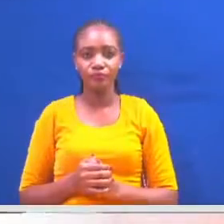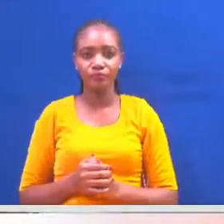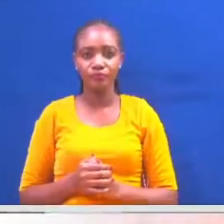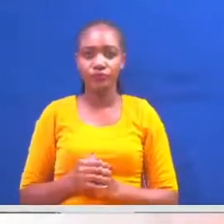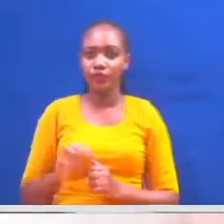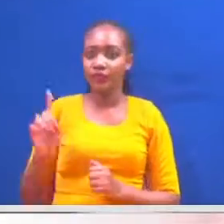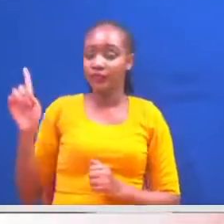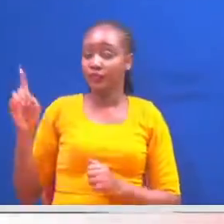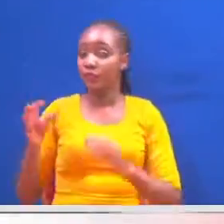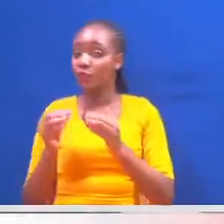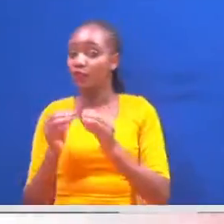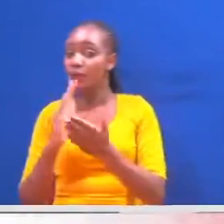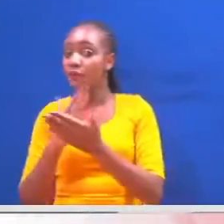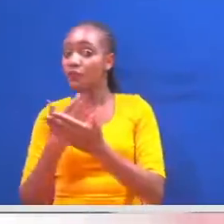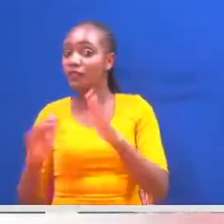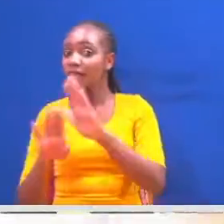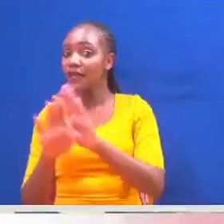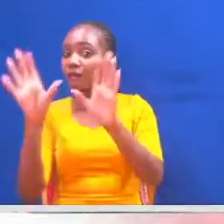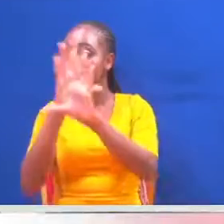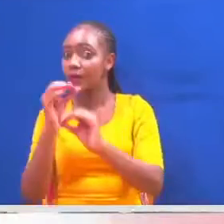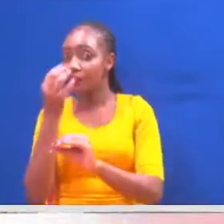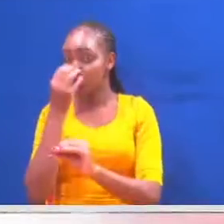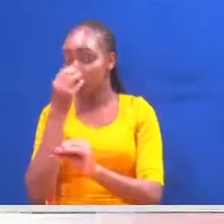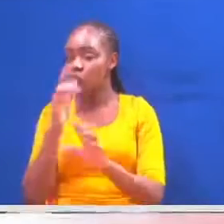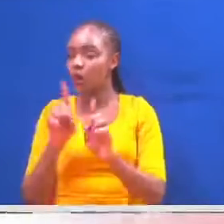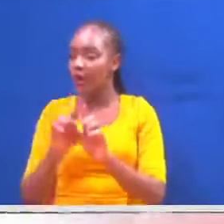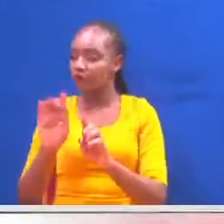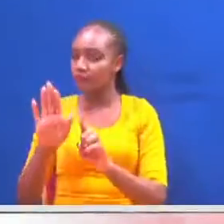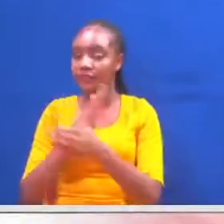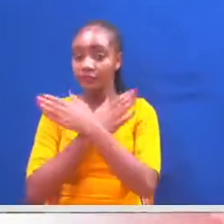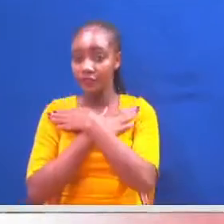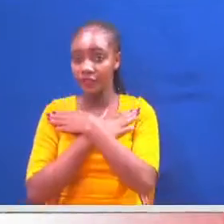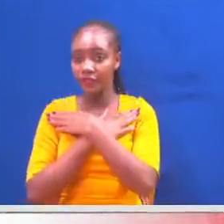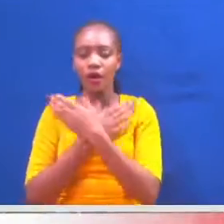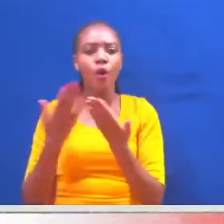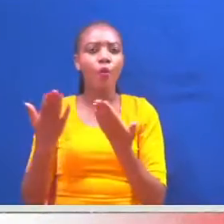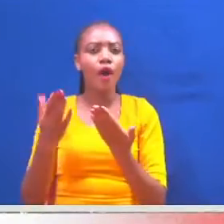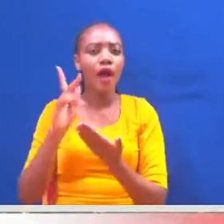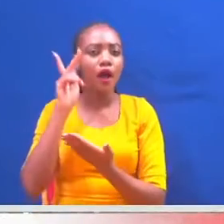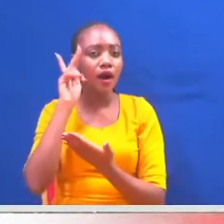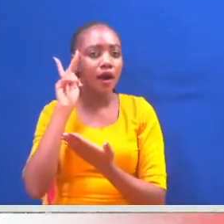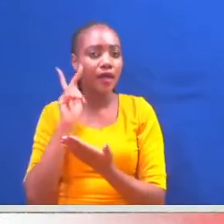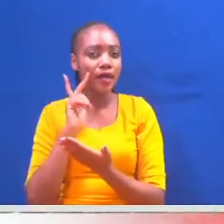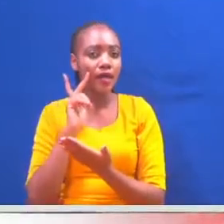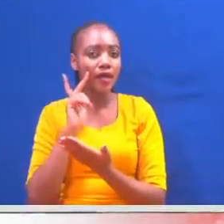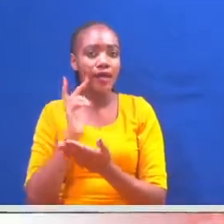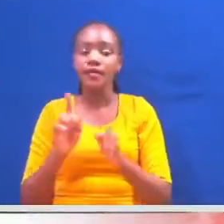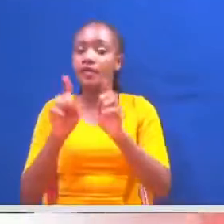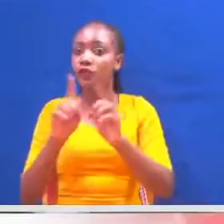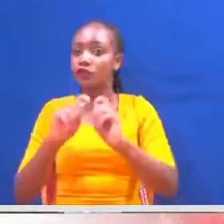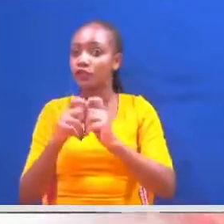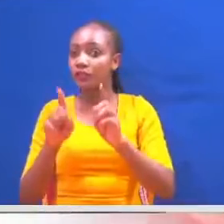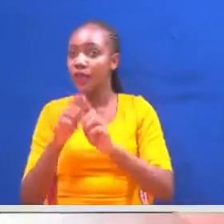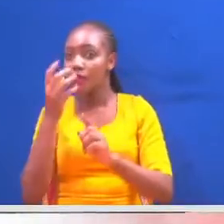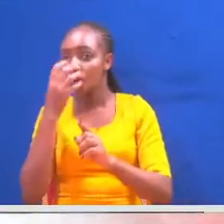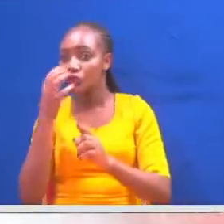This was a meeting between Deputy President William Ruto and his allies at his current residence. The team and DP Ruto